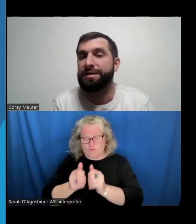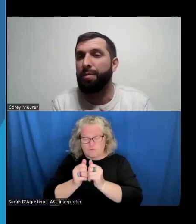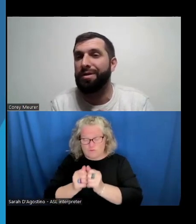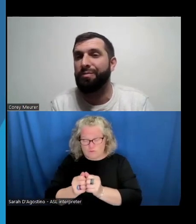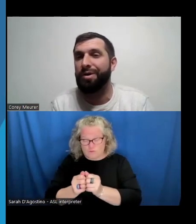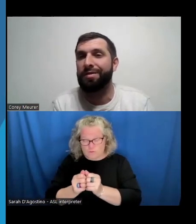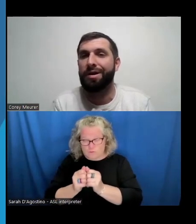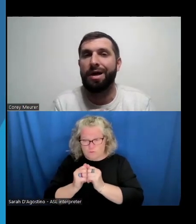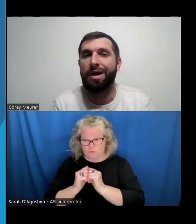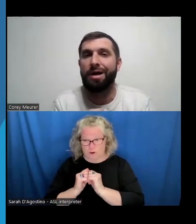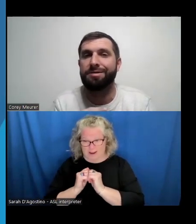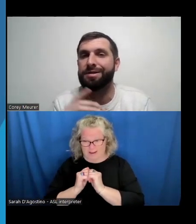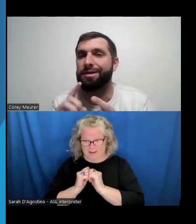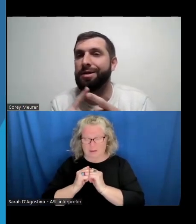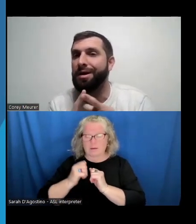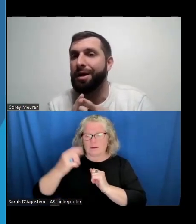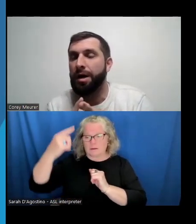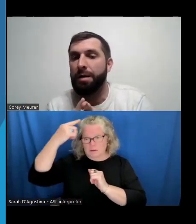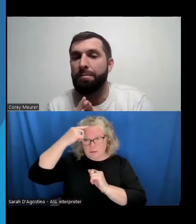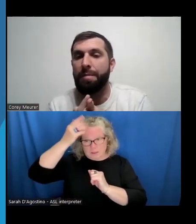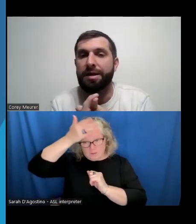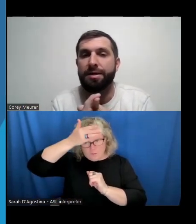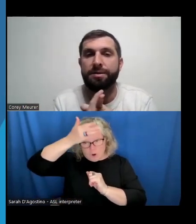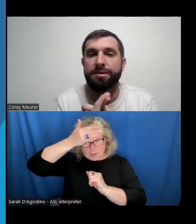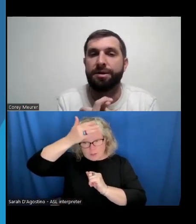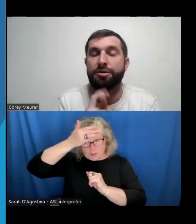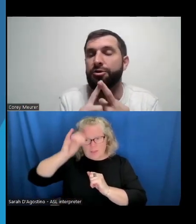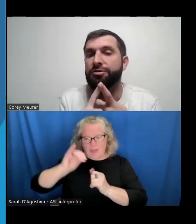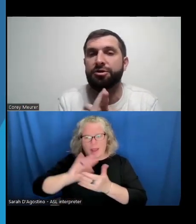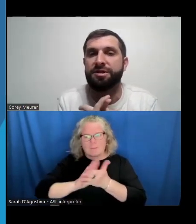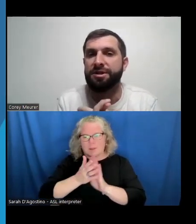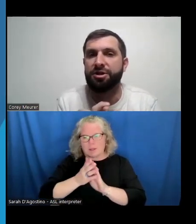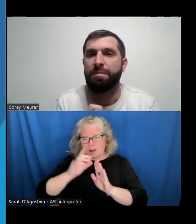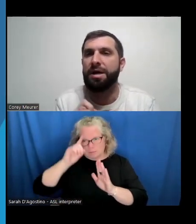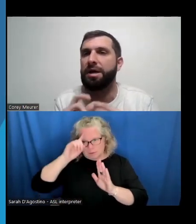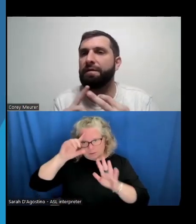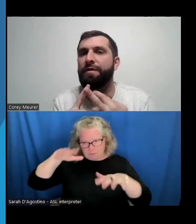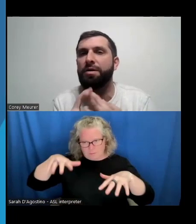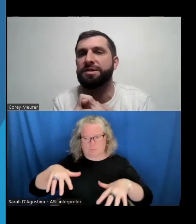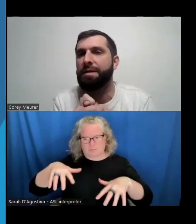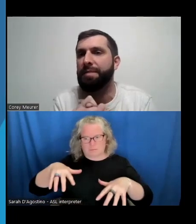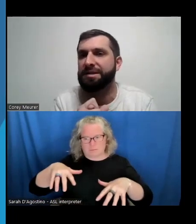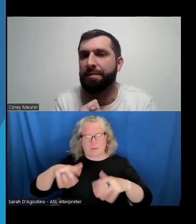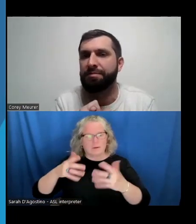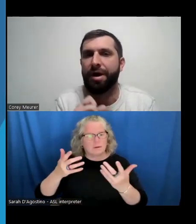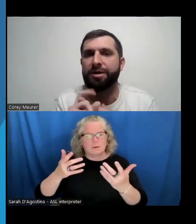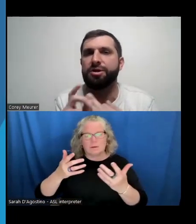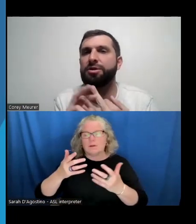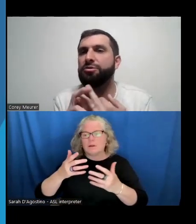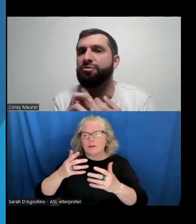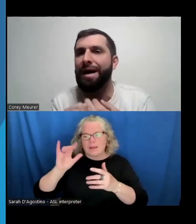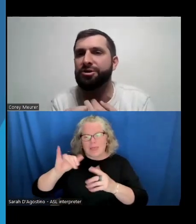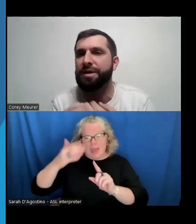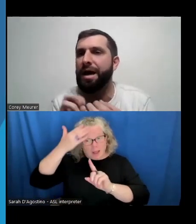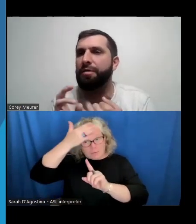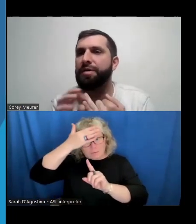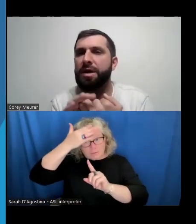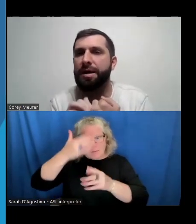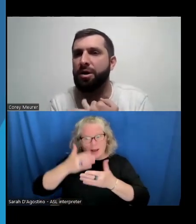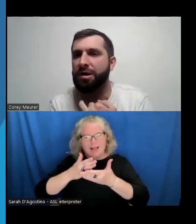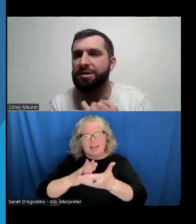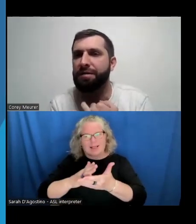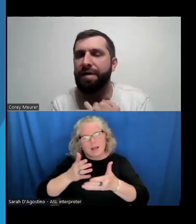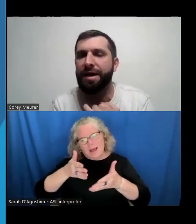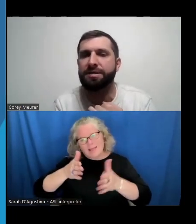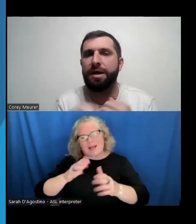And that's the part of the brain that allows us to use your decision making, follow step-by-step direction, use rationale, think